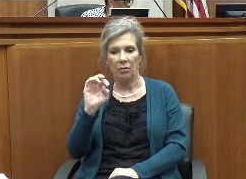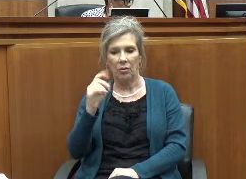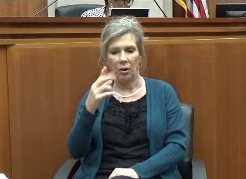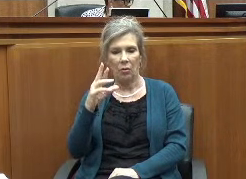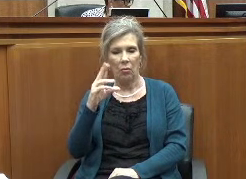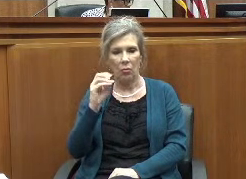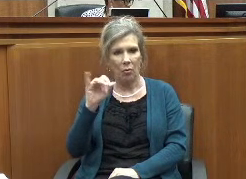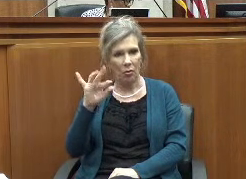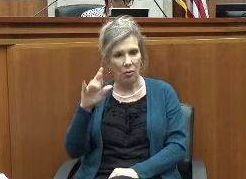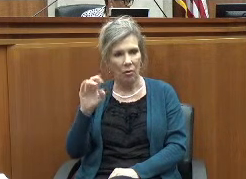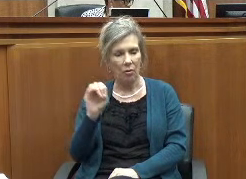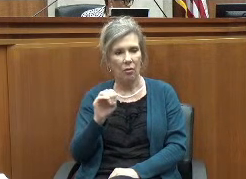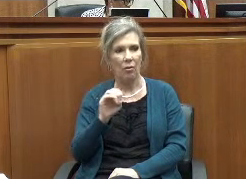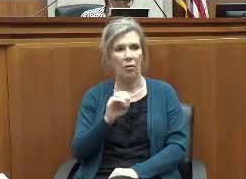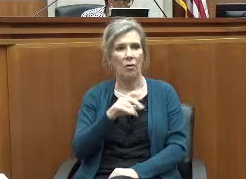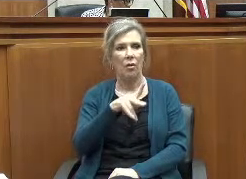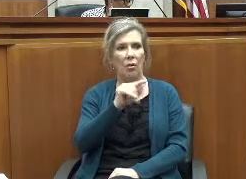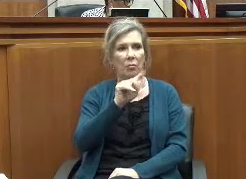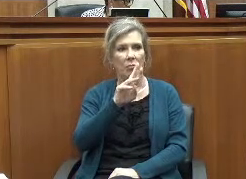Paul Dauphin,